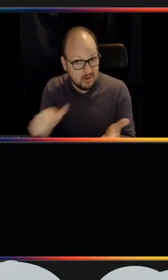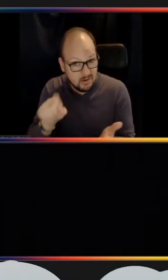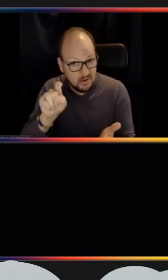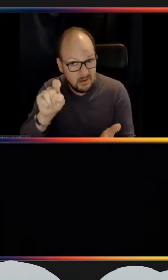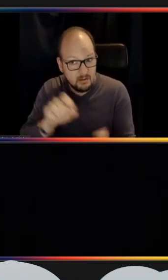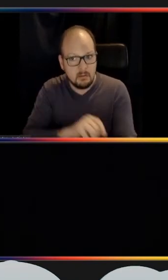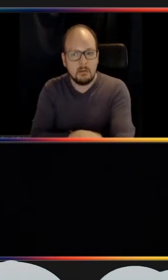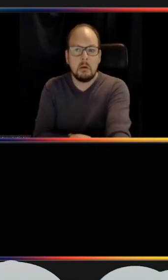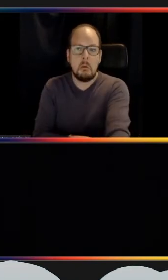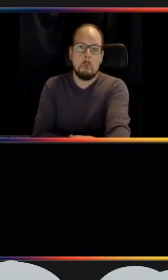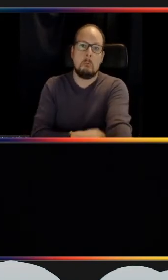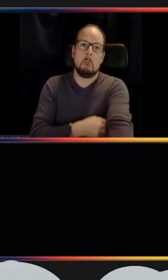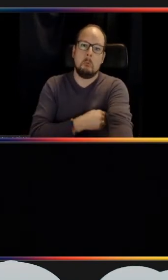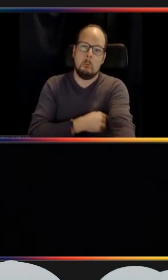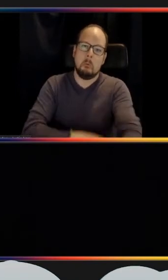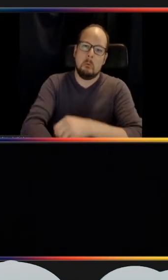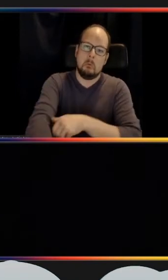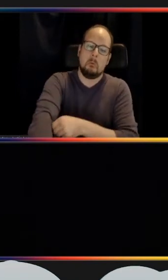God, that's a loaded one.